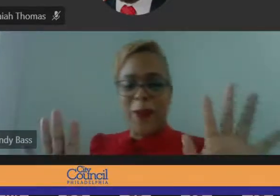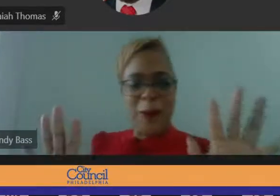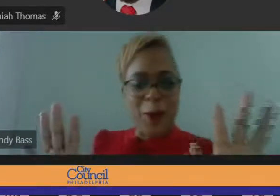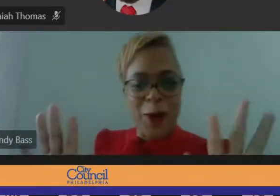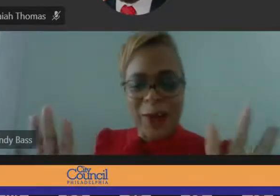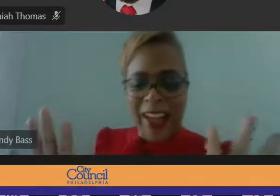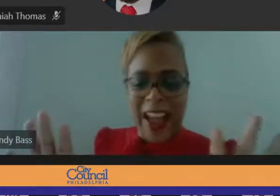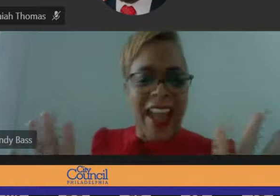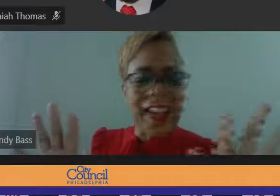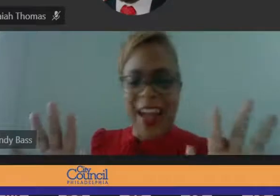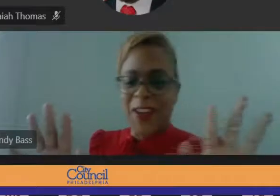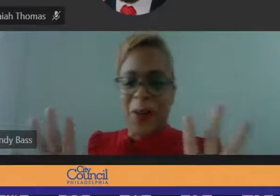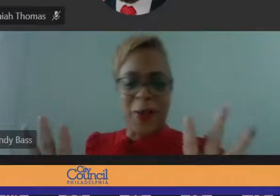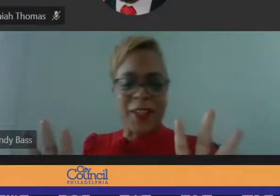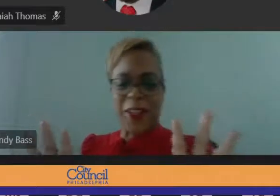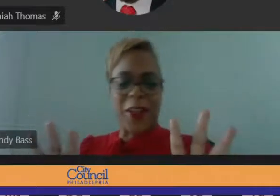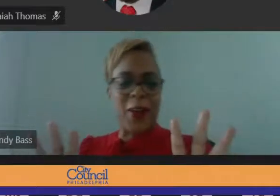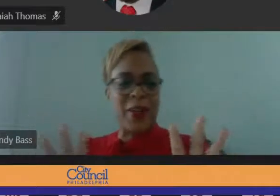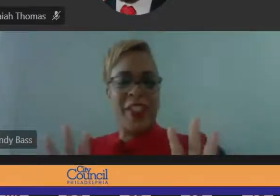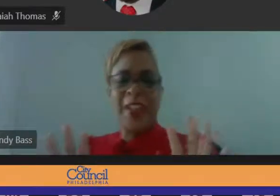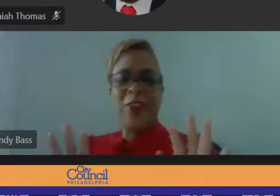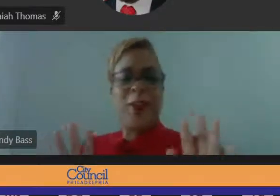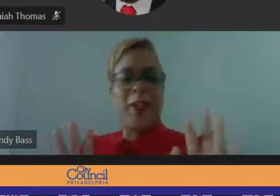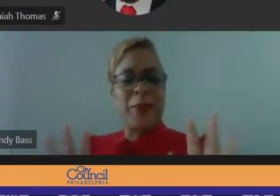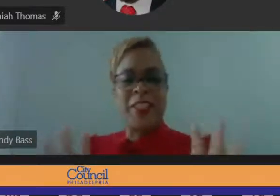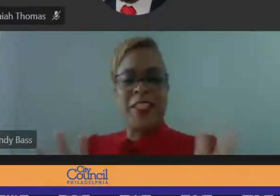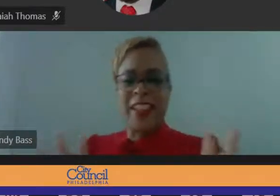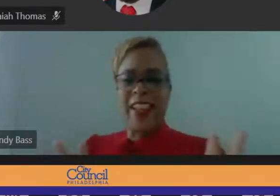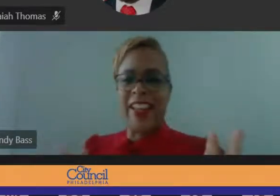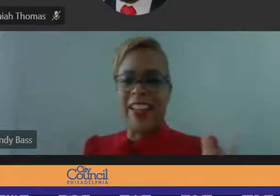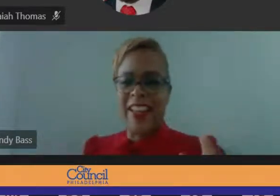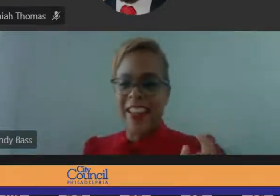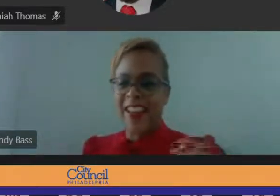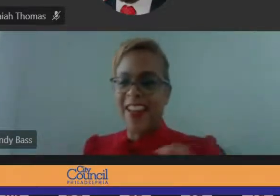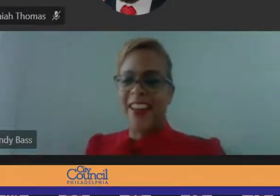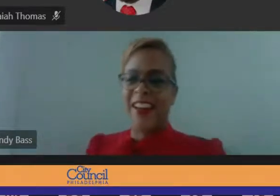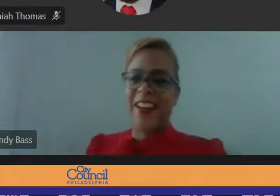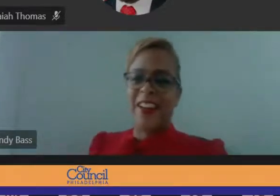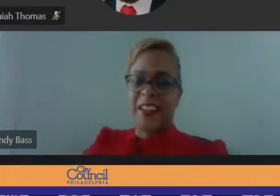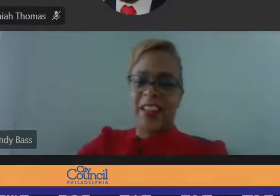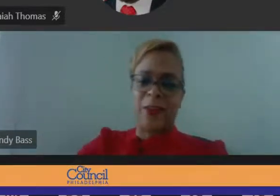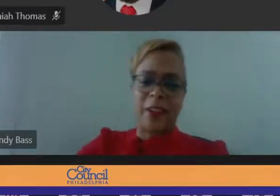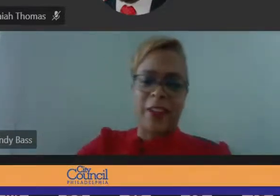wait, before we, I know where this is going. So let me just say,